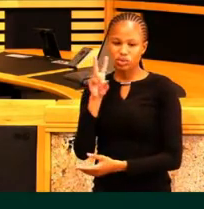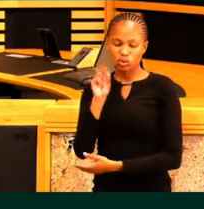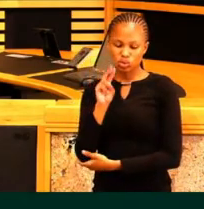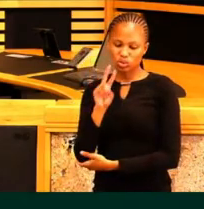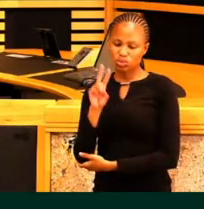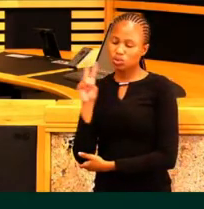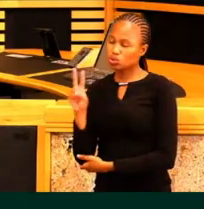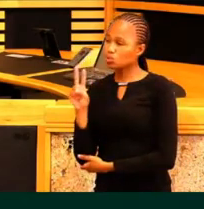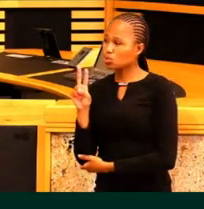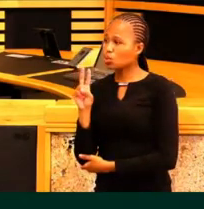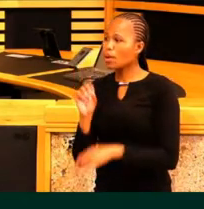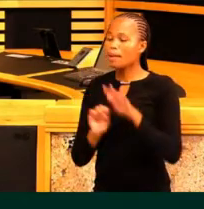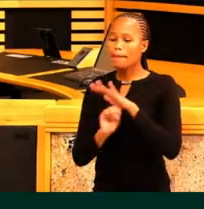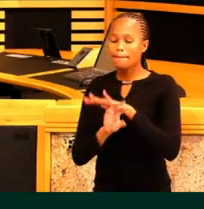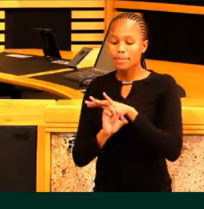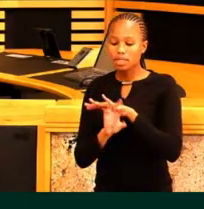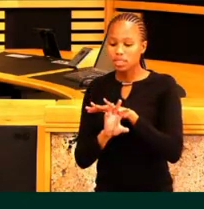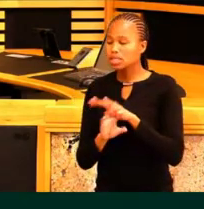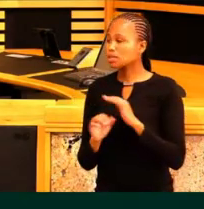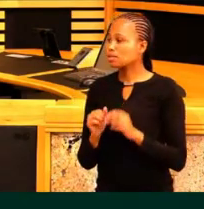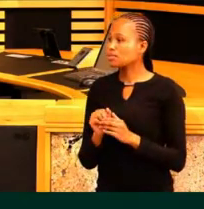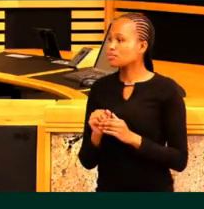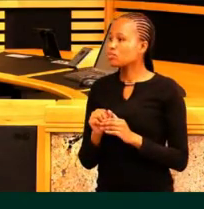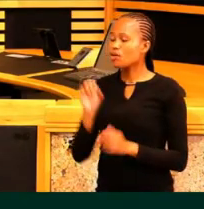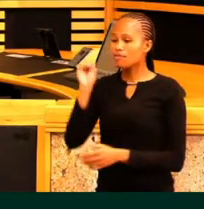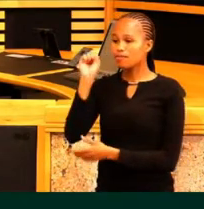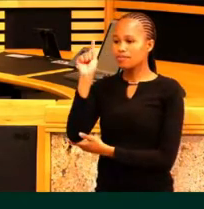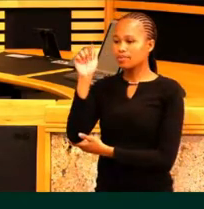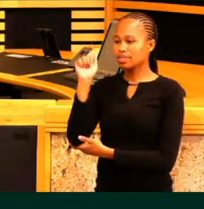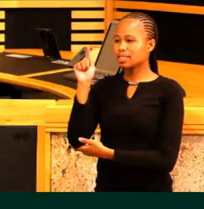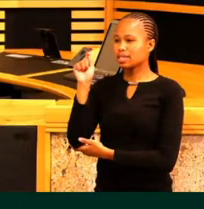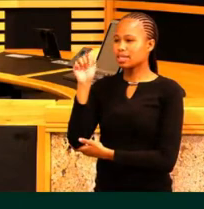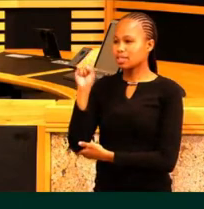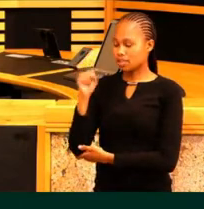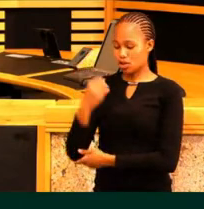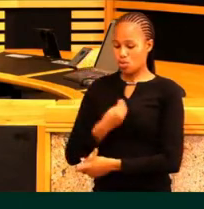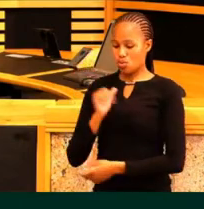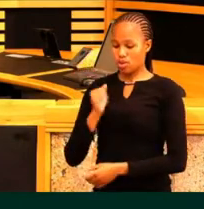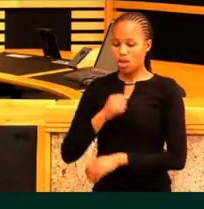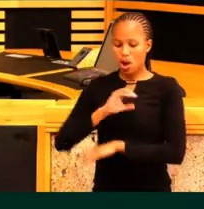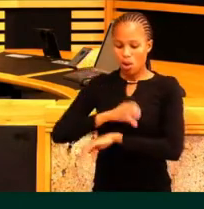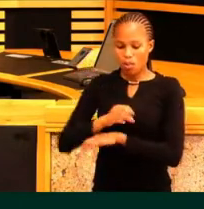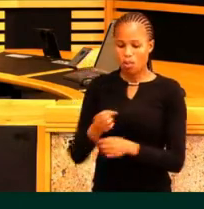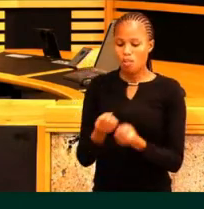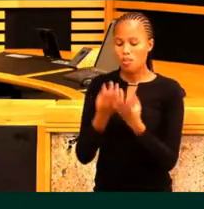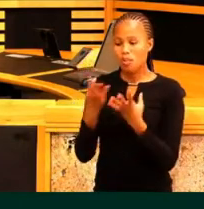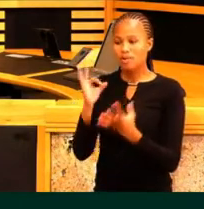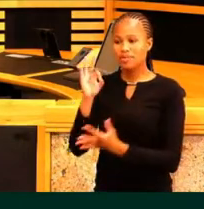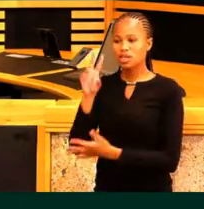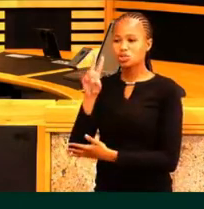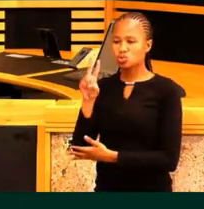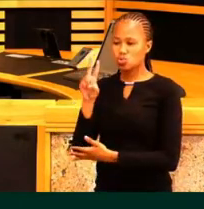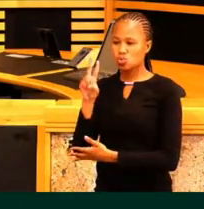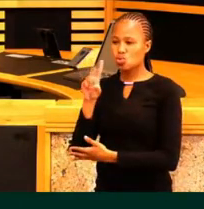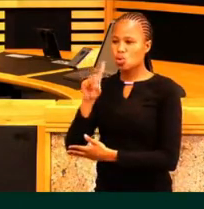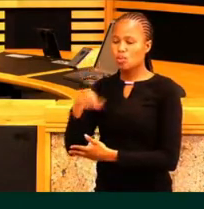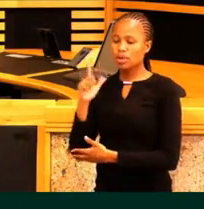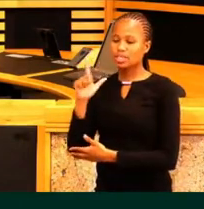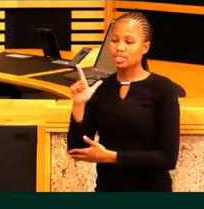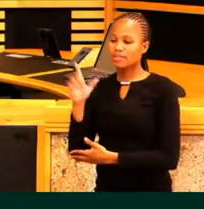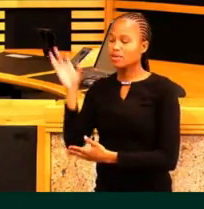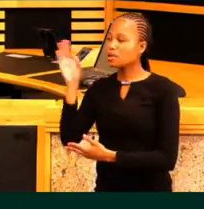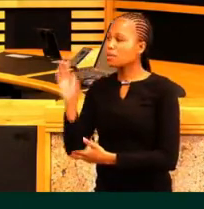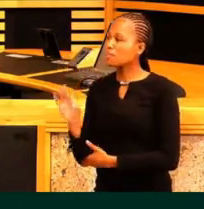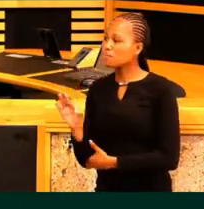population estimates of state's SA the Youth of our Province accounts for 32.7 percent of our provincial